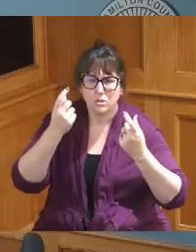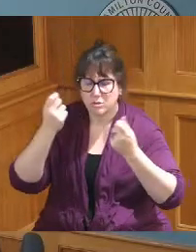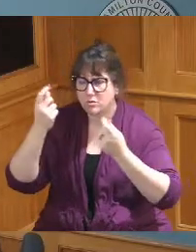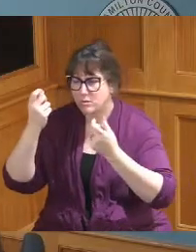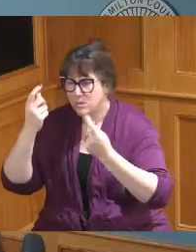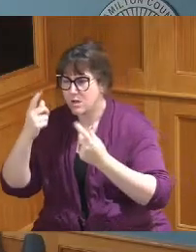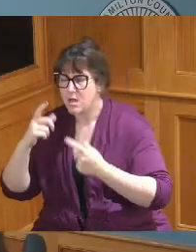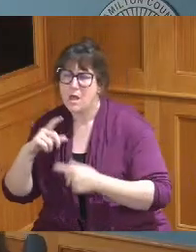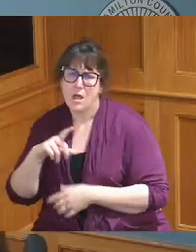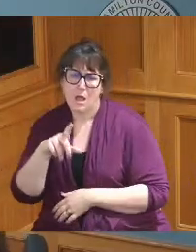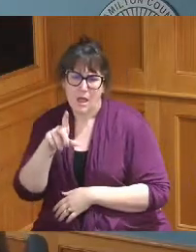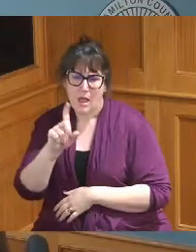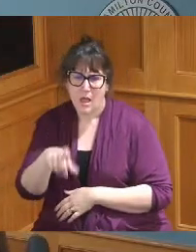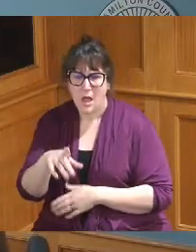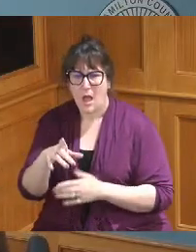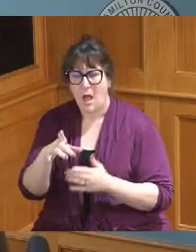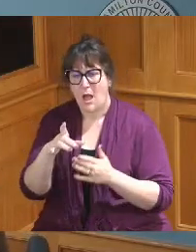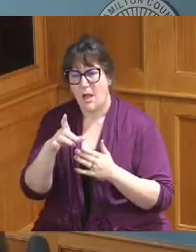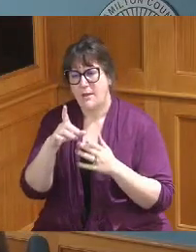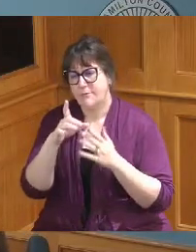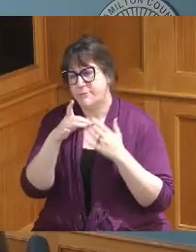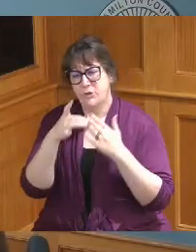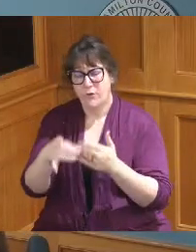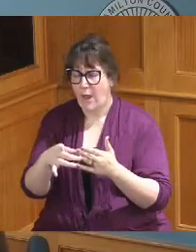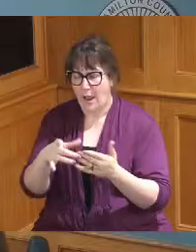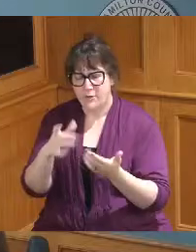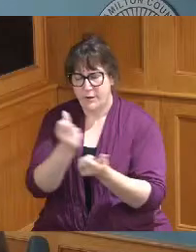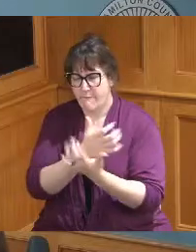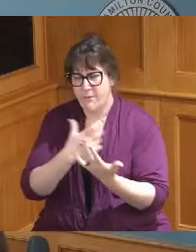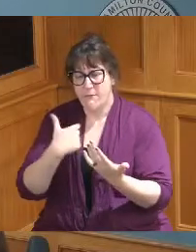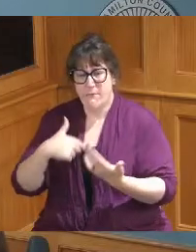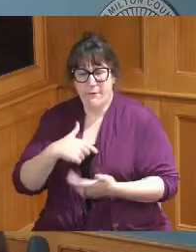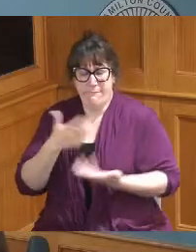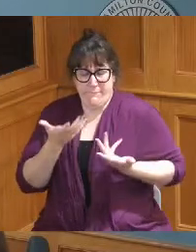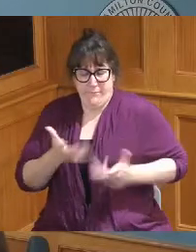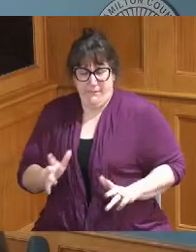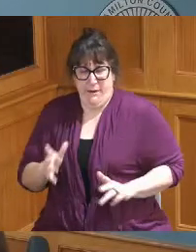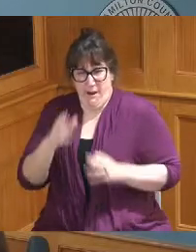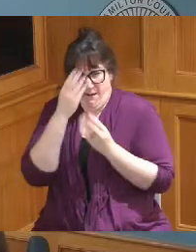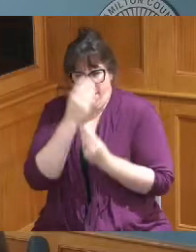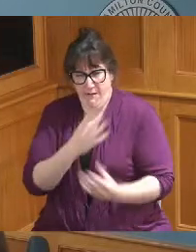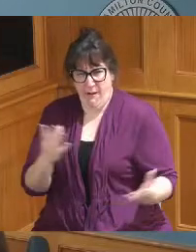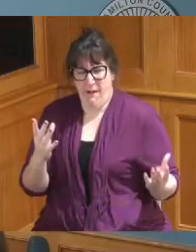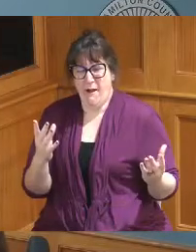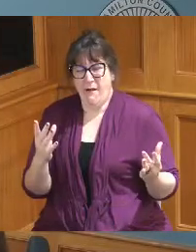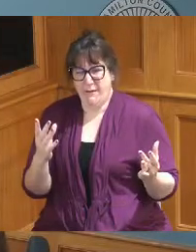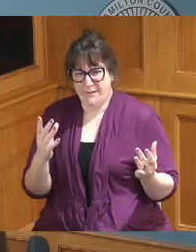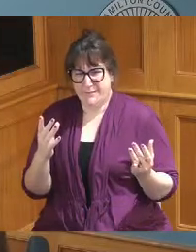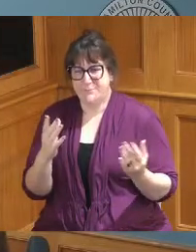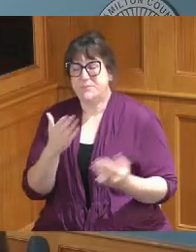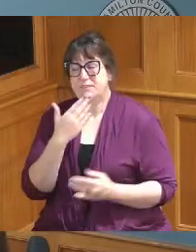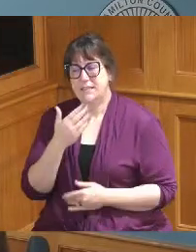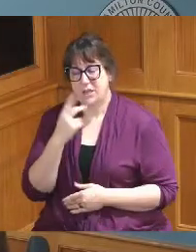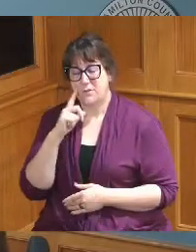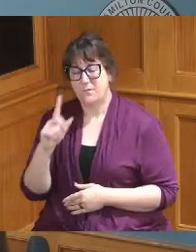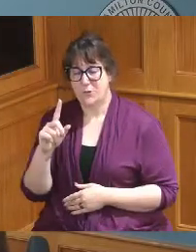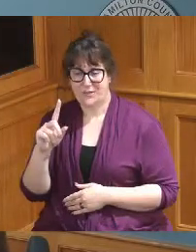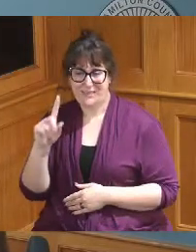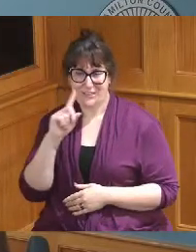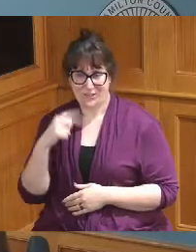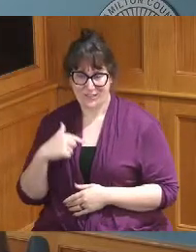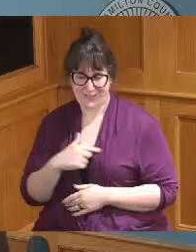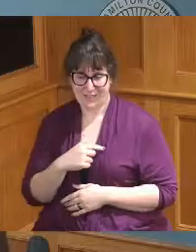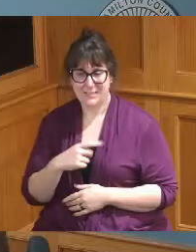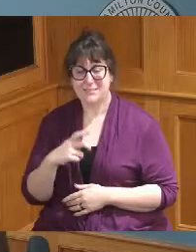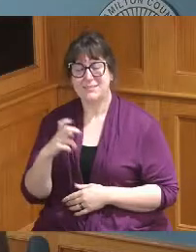for direction, and so we've all weighed in. So we'll look forward to having you back and getting us some information about what